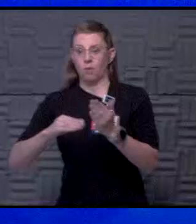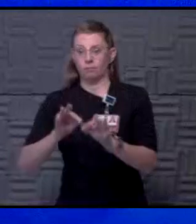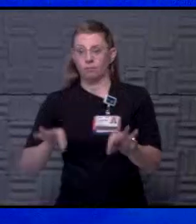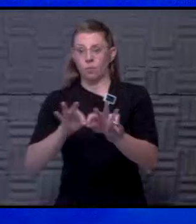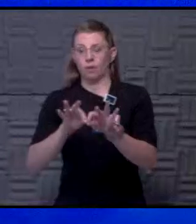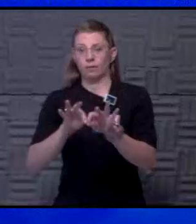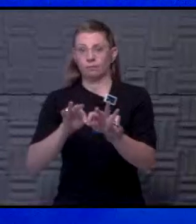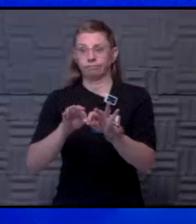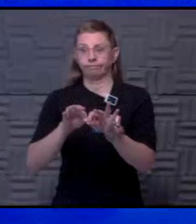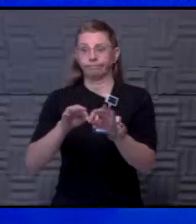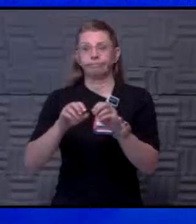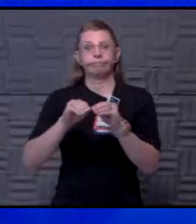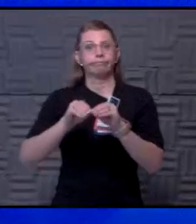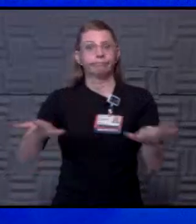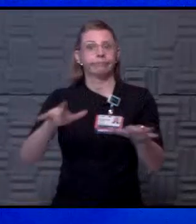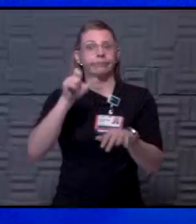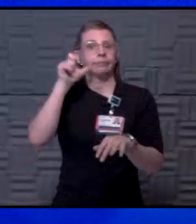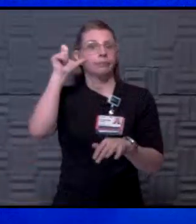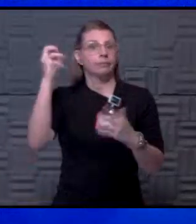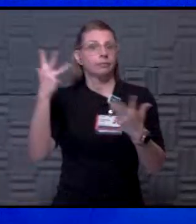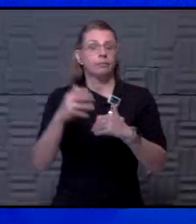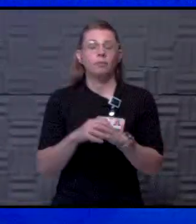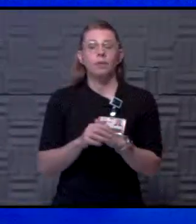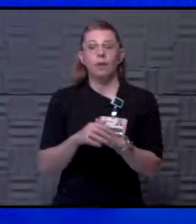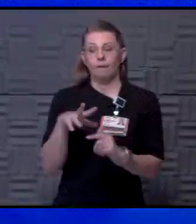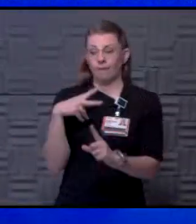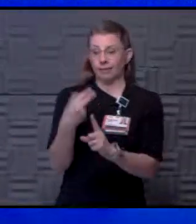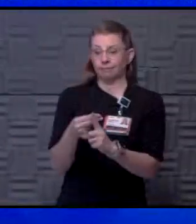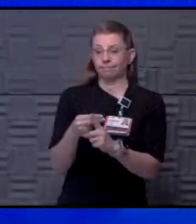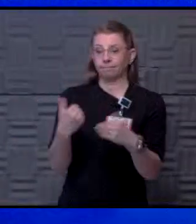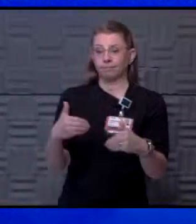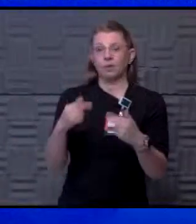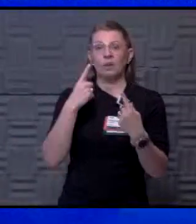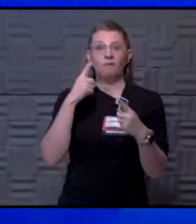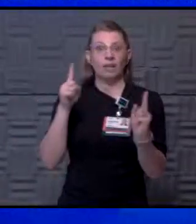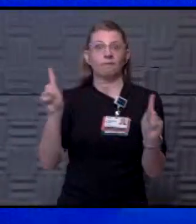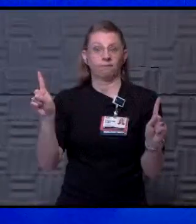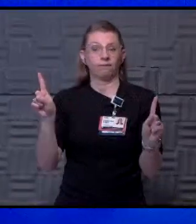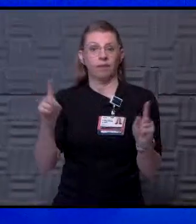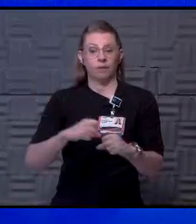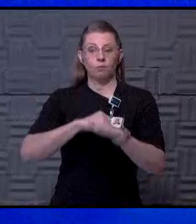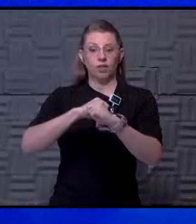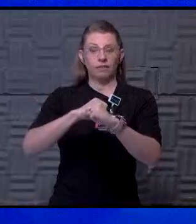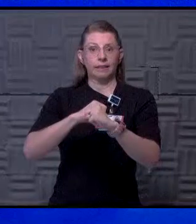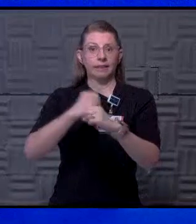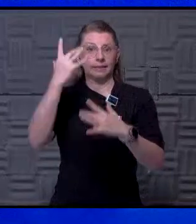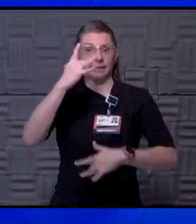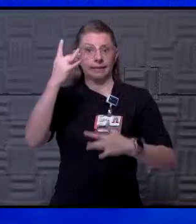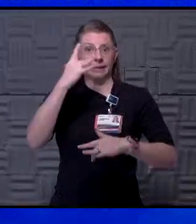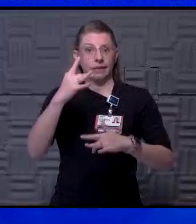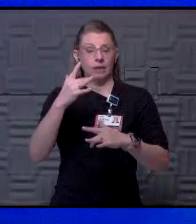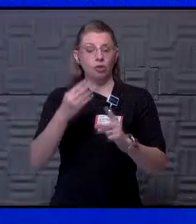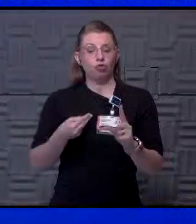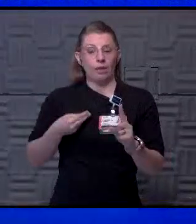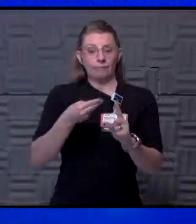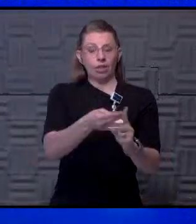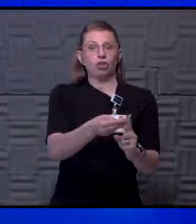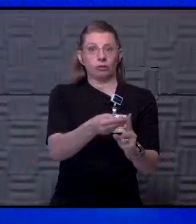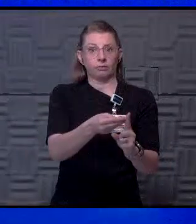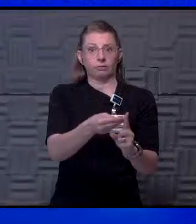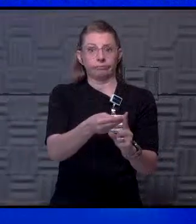out just yesterday was that the vaccines are incredibly effective at preventing disease transmission, meaning